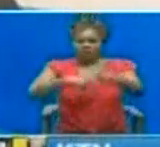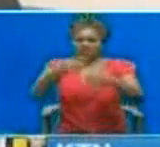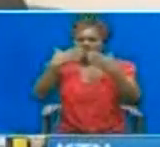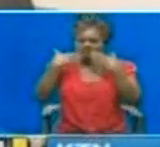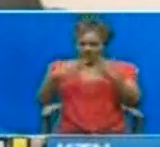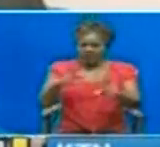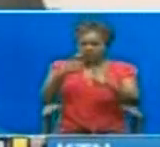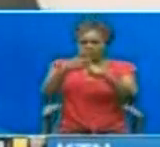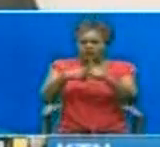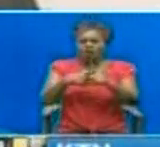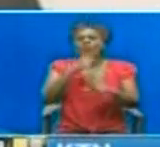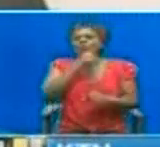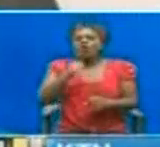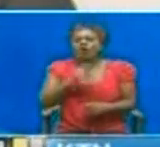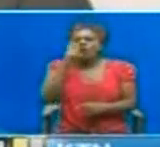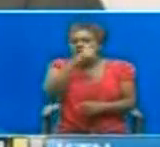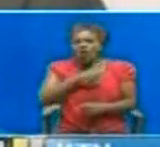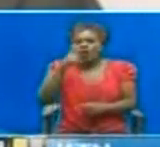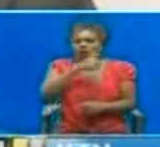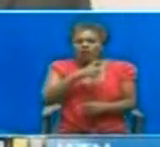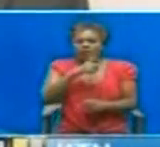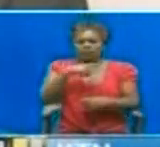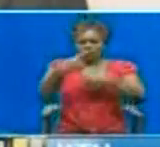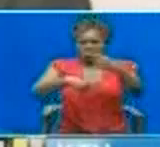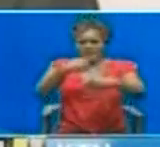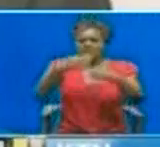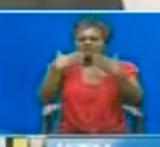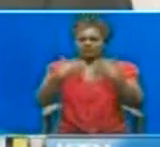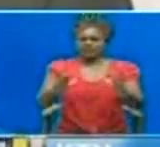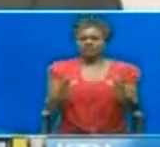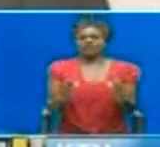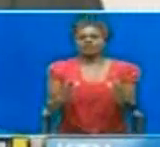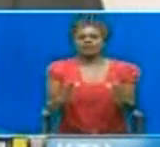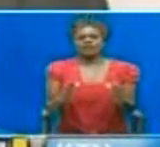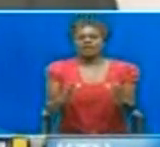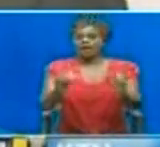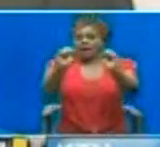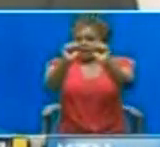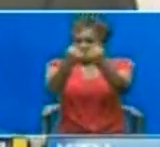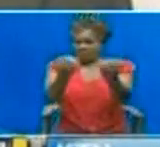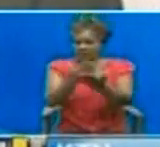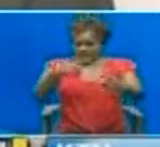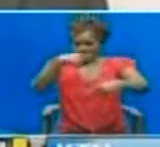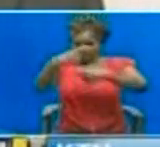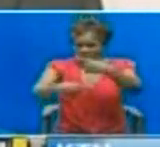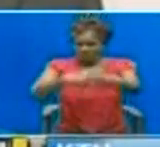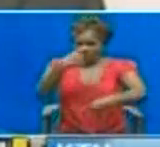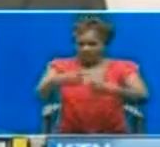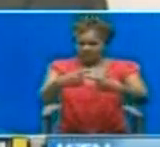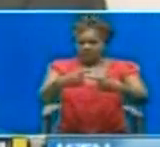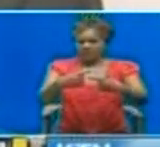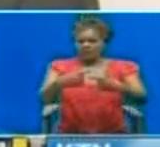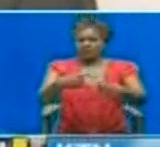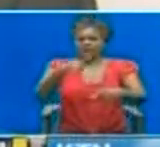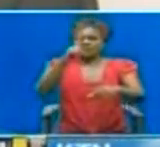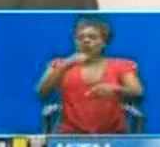the crude primary product to being processed. And what happens in any processing plant is the fact that